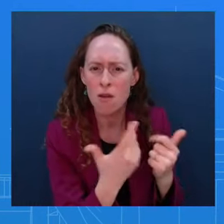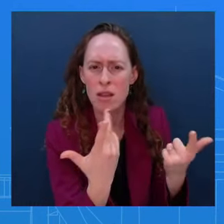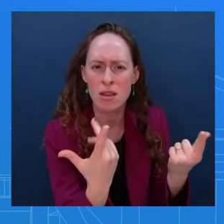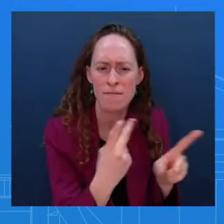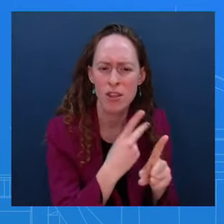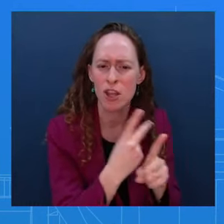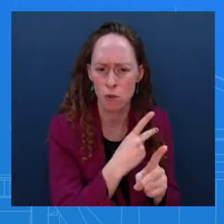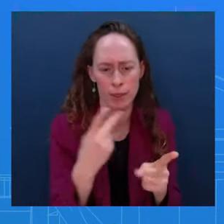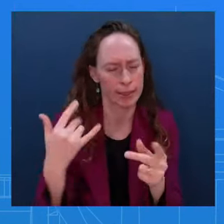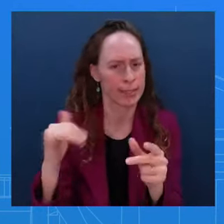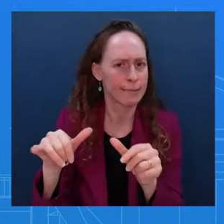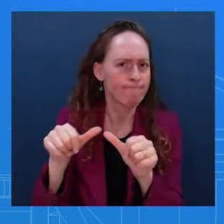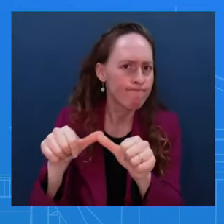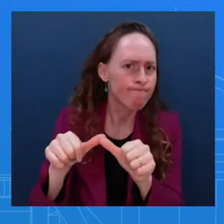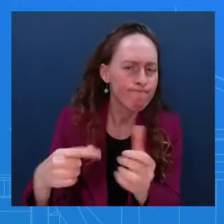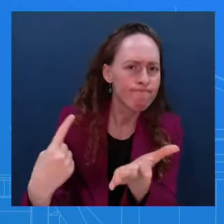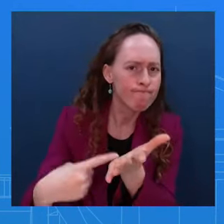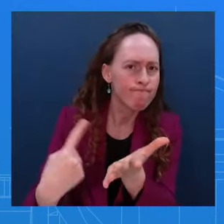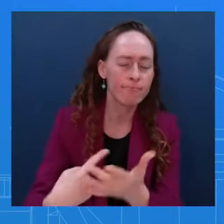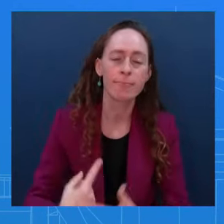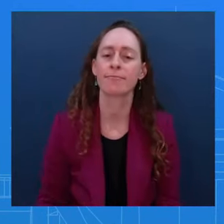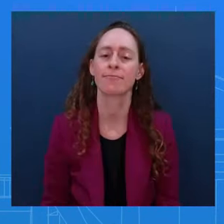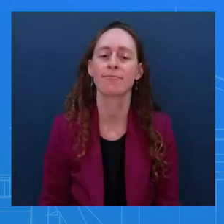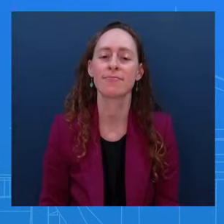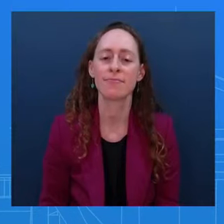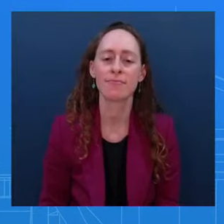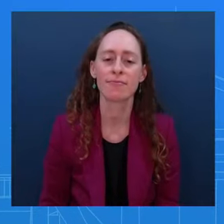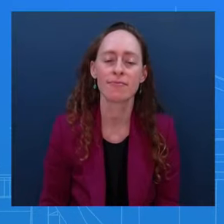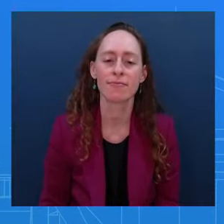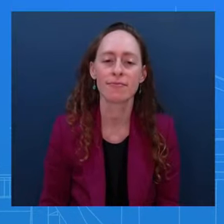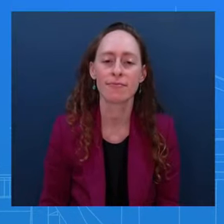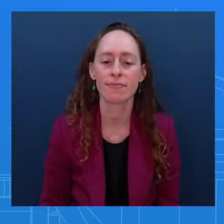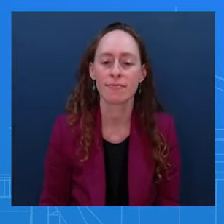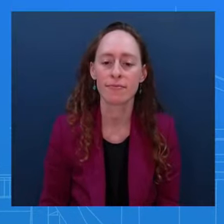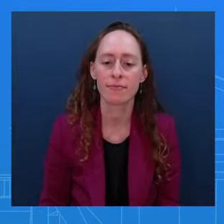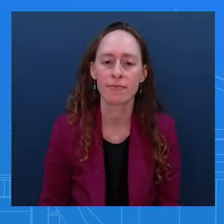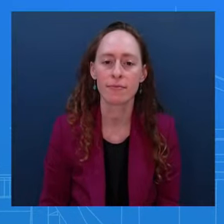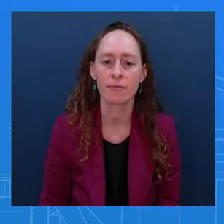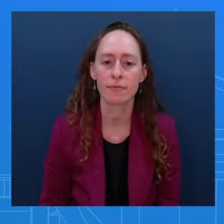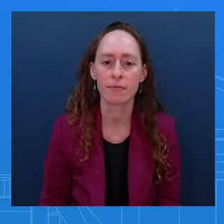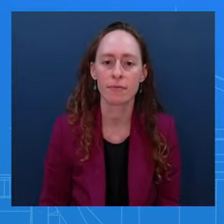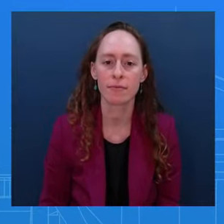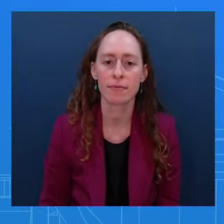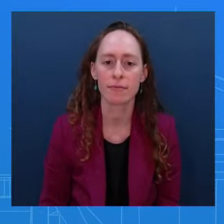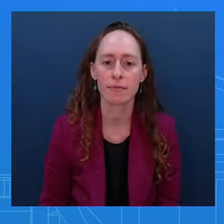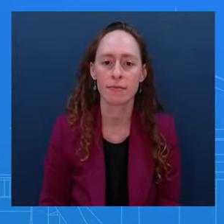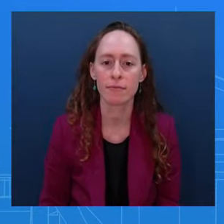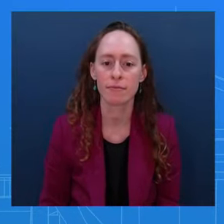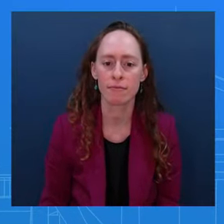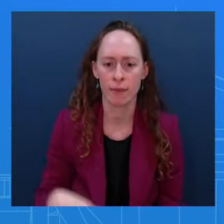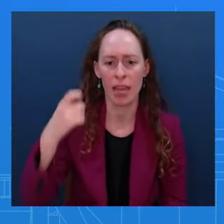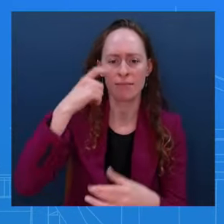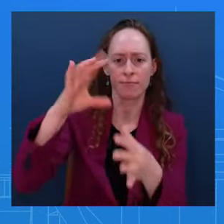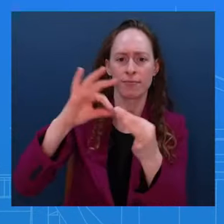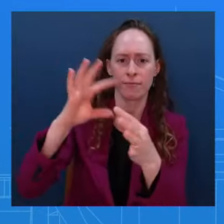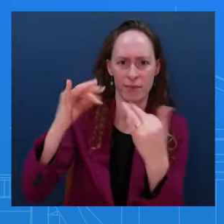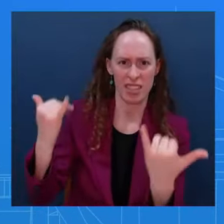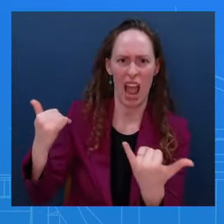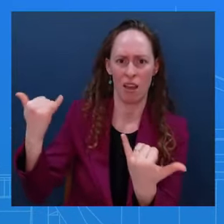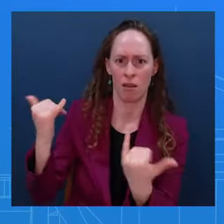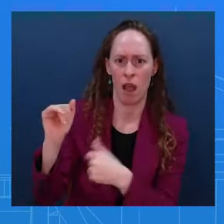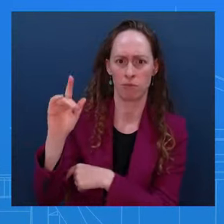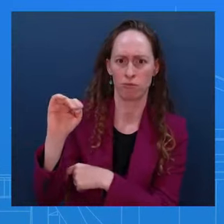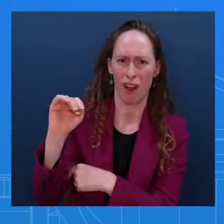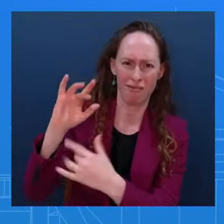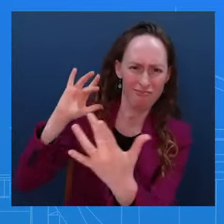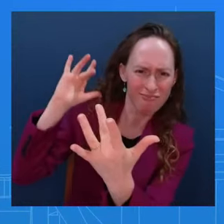John, you said that the administration is in the process of reaching out to Russia about this issue. I'm just wondering if